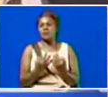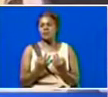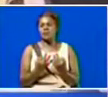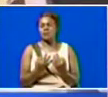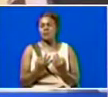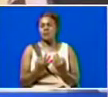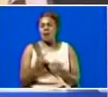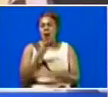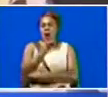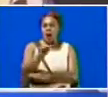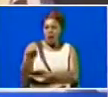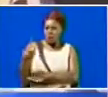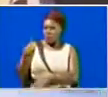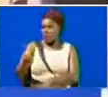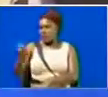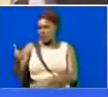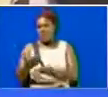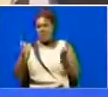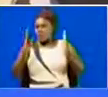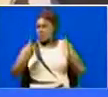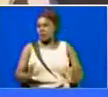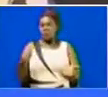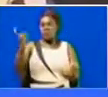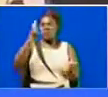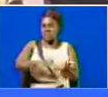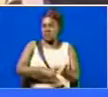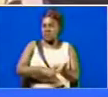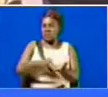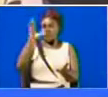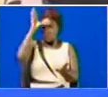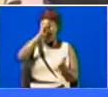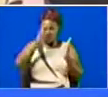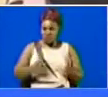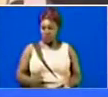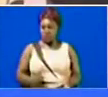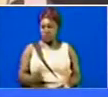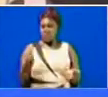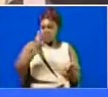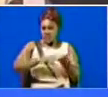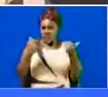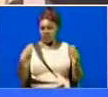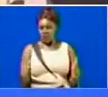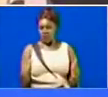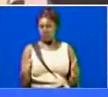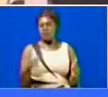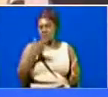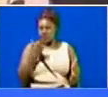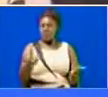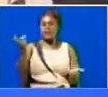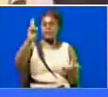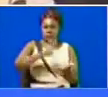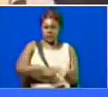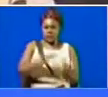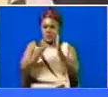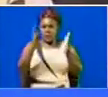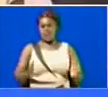to ask one another if there's anybody who has not registered any missing person. They do come to the